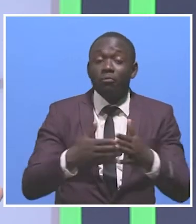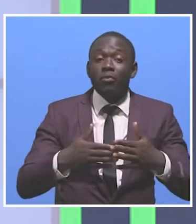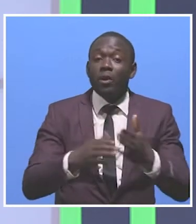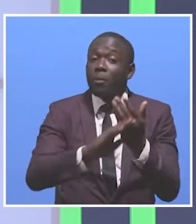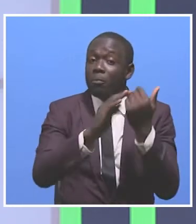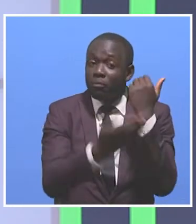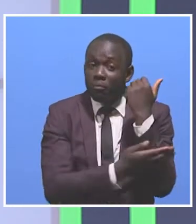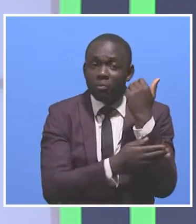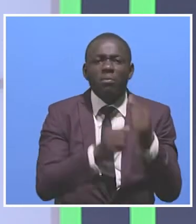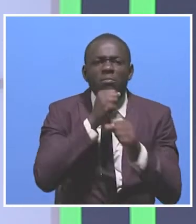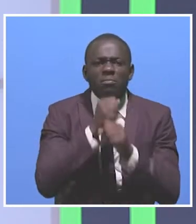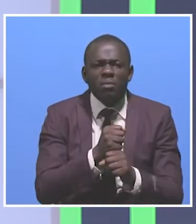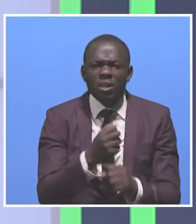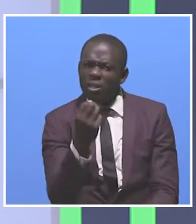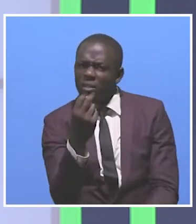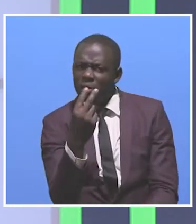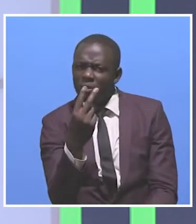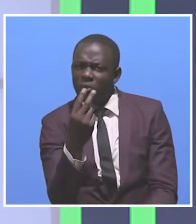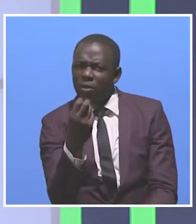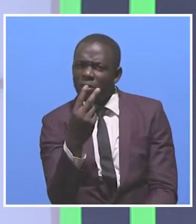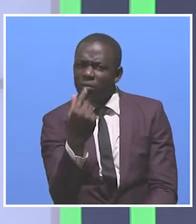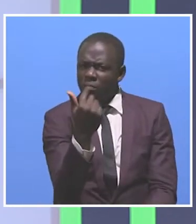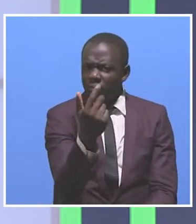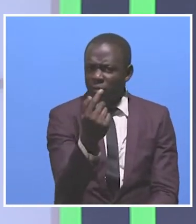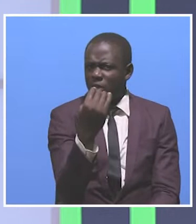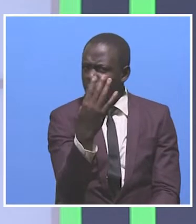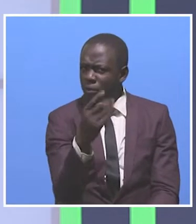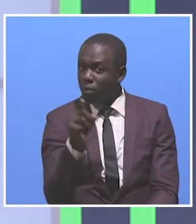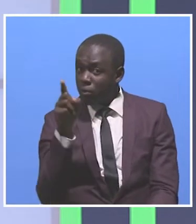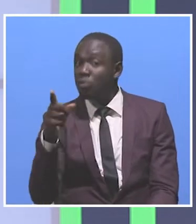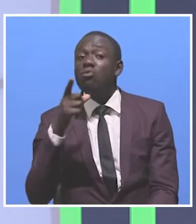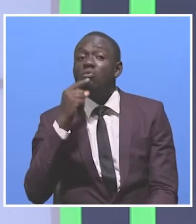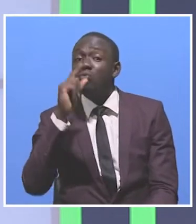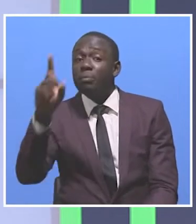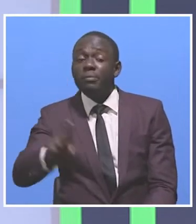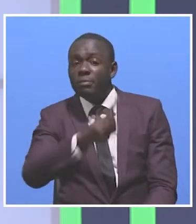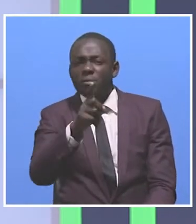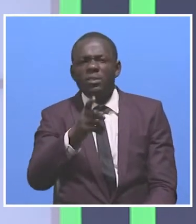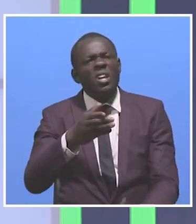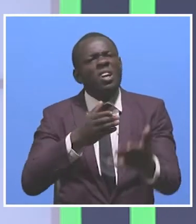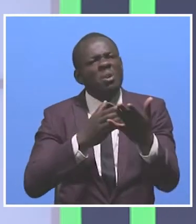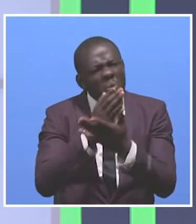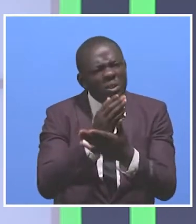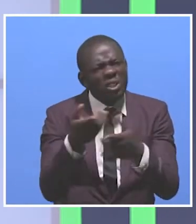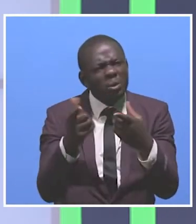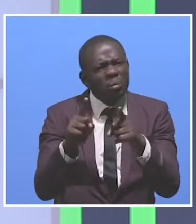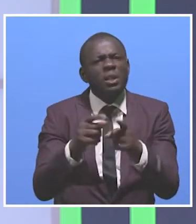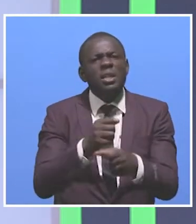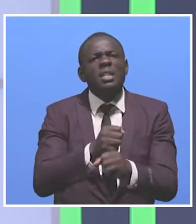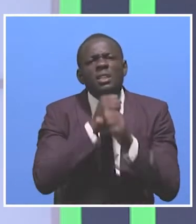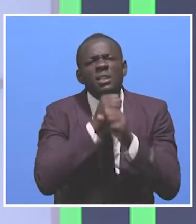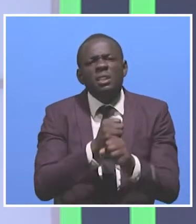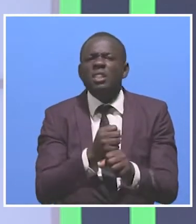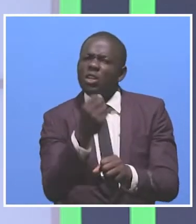of 12, 13 and 14. He's asking, is it also right that when such a thing happens that a 12,